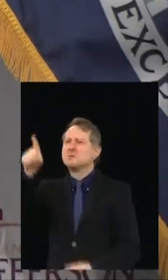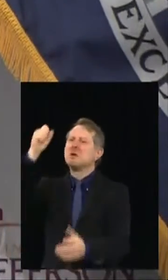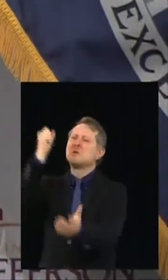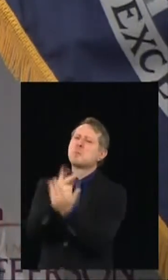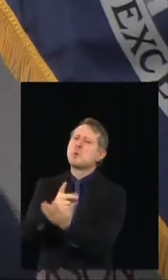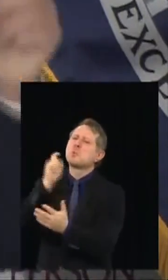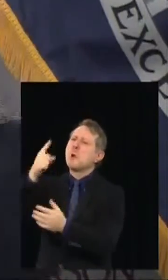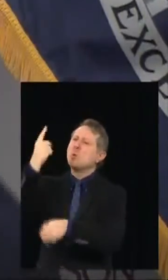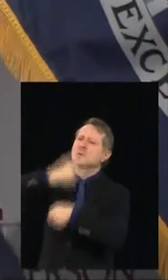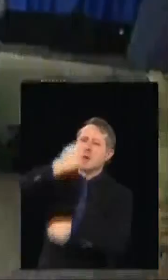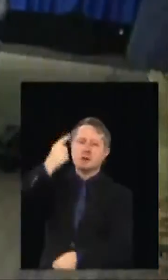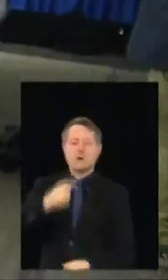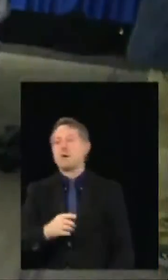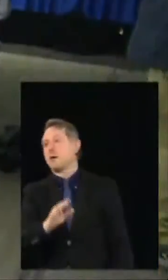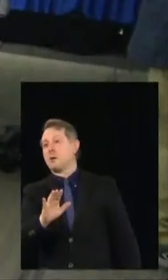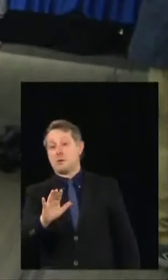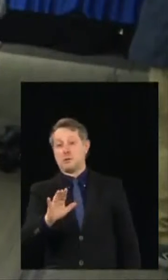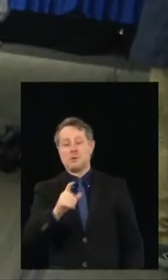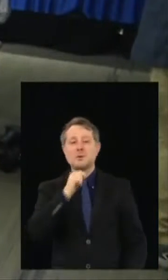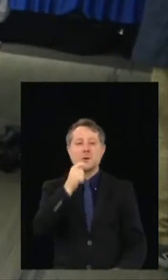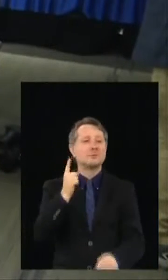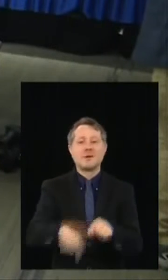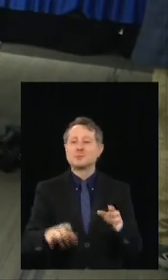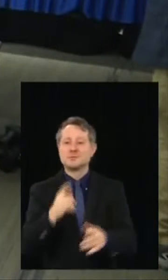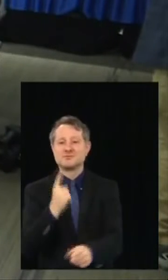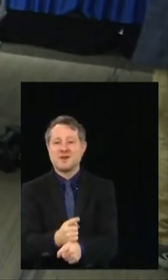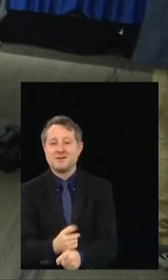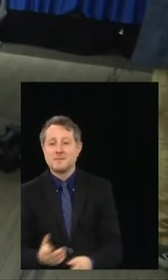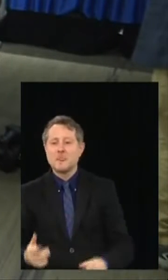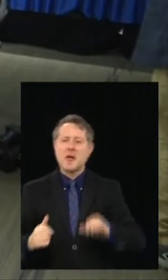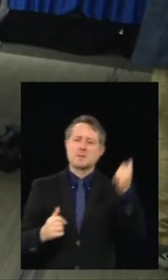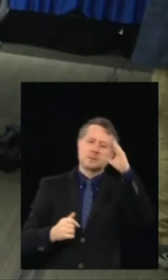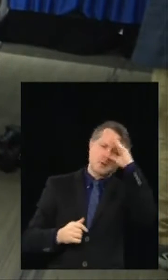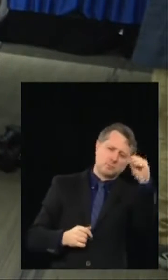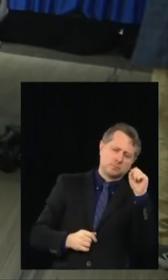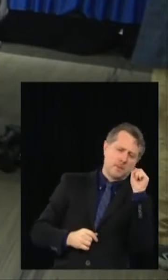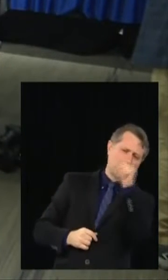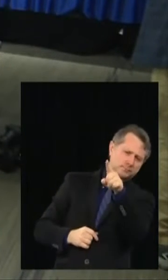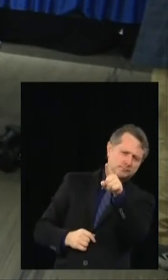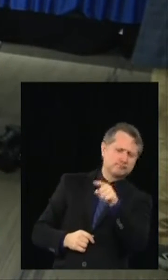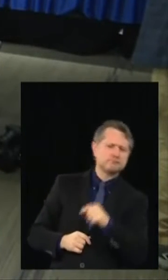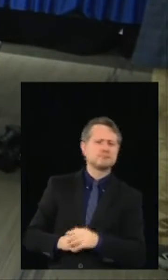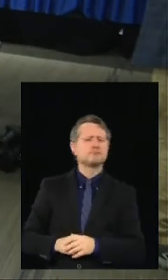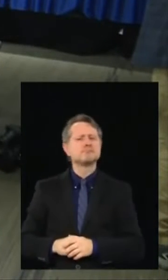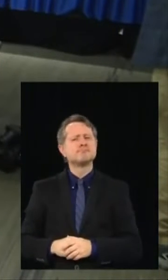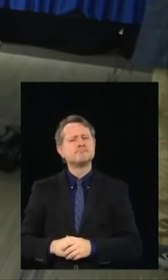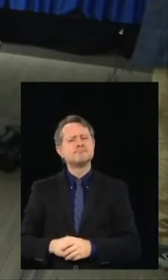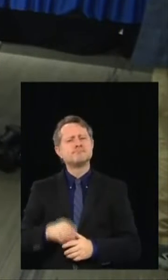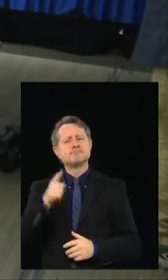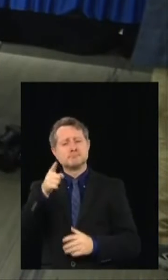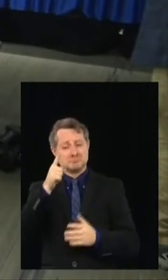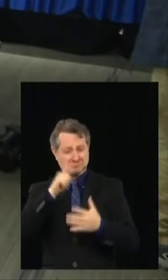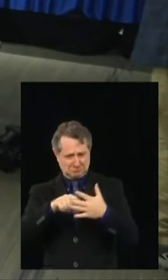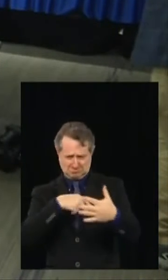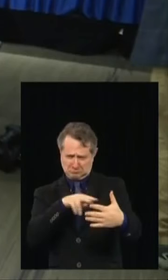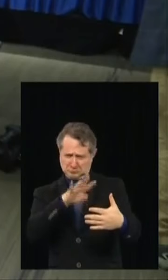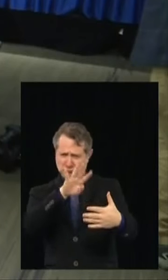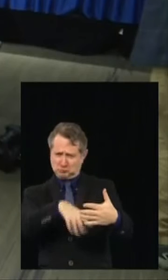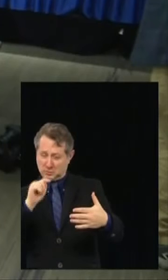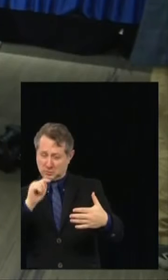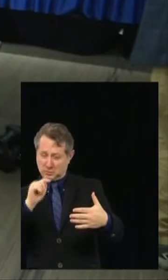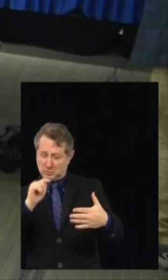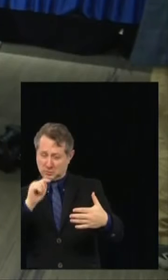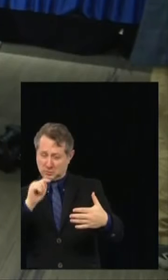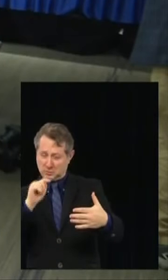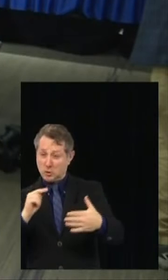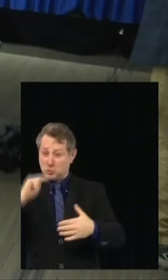right. Sir. Brian Dwyer from Spectrum News, and welcome to Watertown as well. It looks like from the charts that I saw that the North Country hit